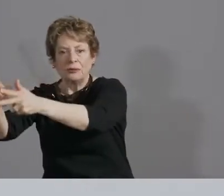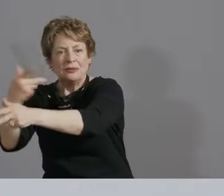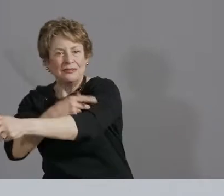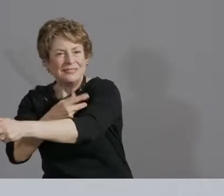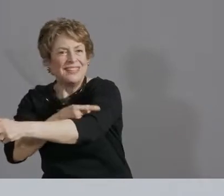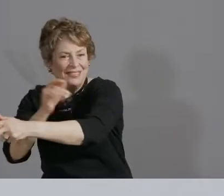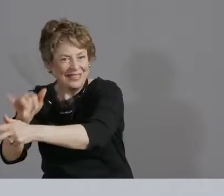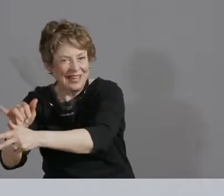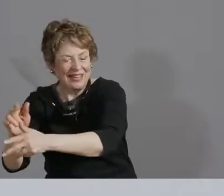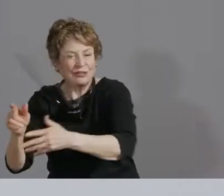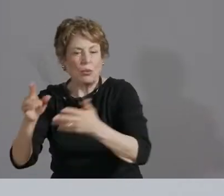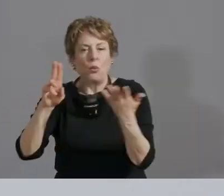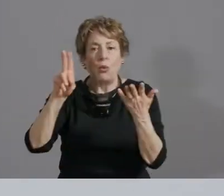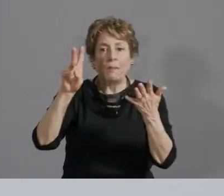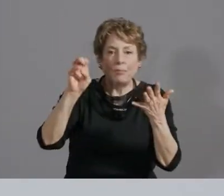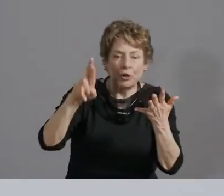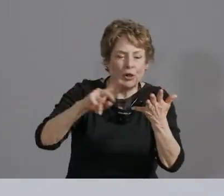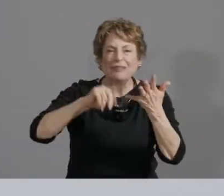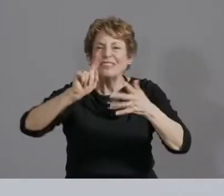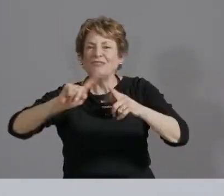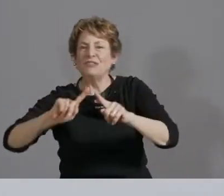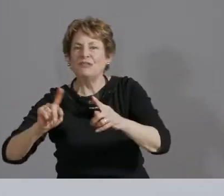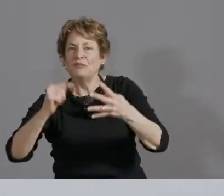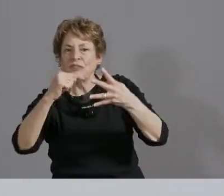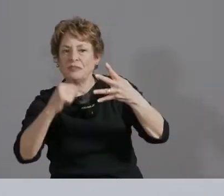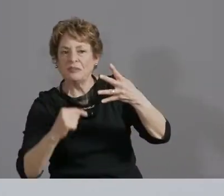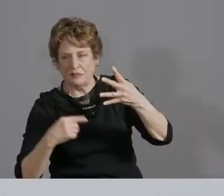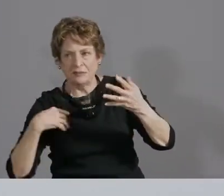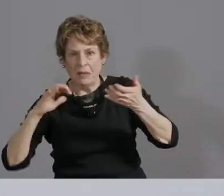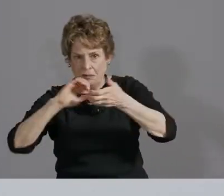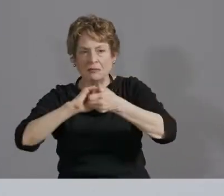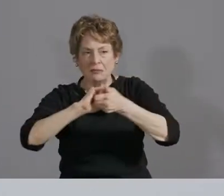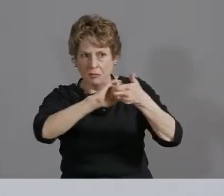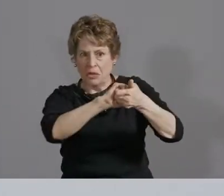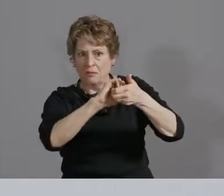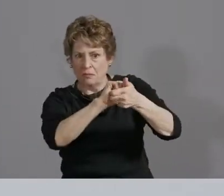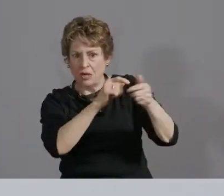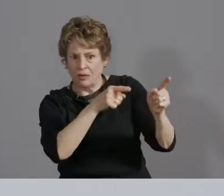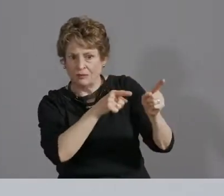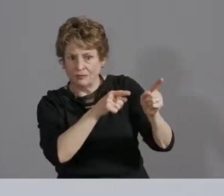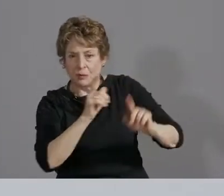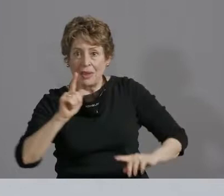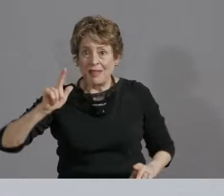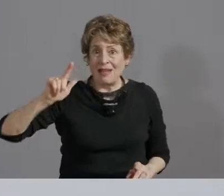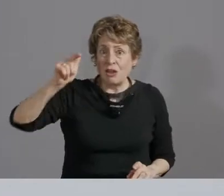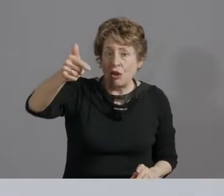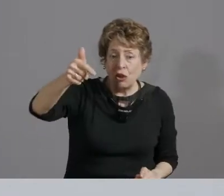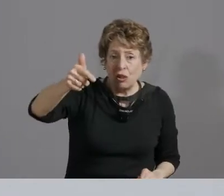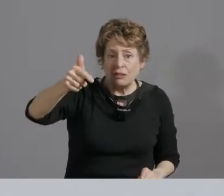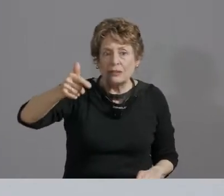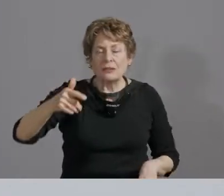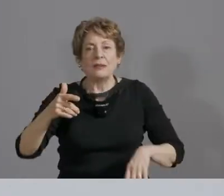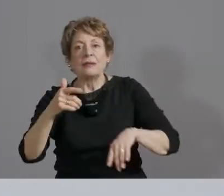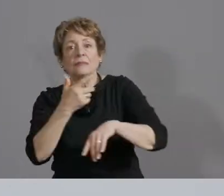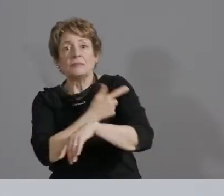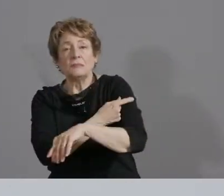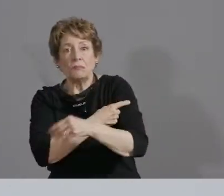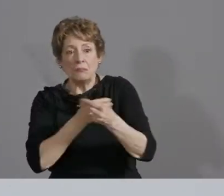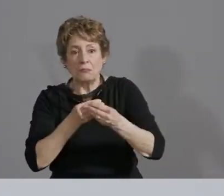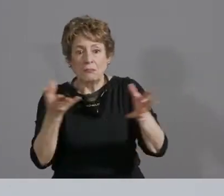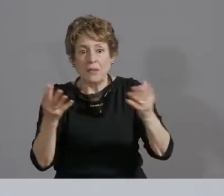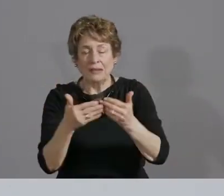other transportation companies so that we can include that when people are scheduling their appointments. I believe our high